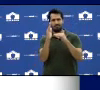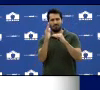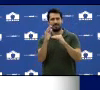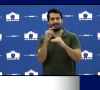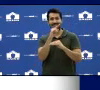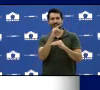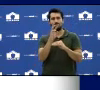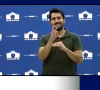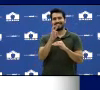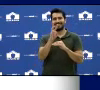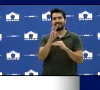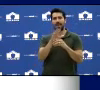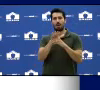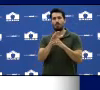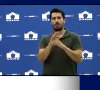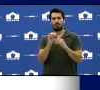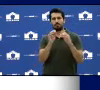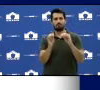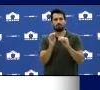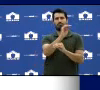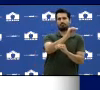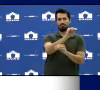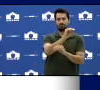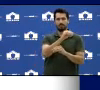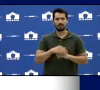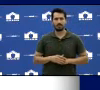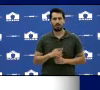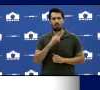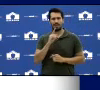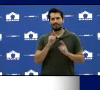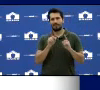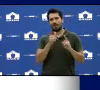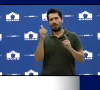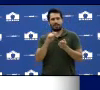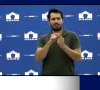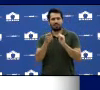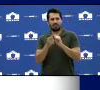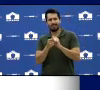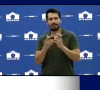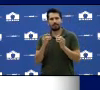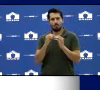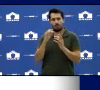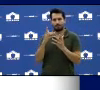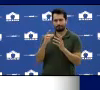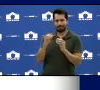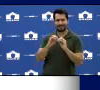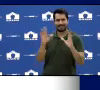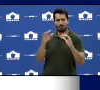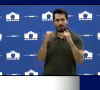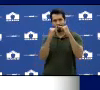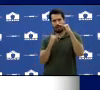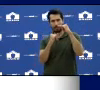6. The other change was less about population and more about identifying clear